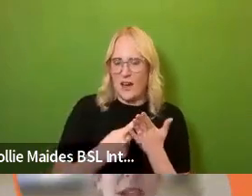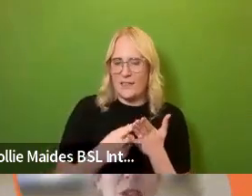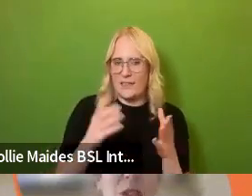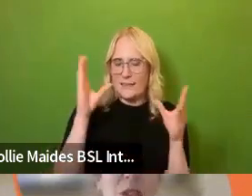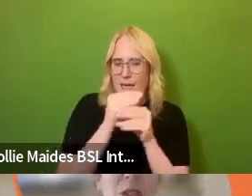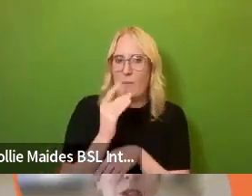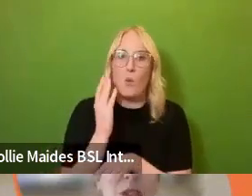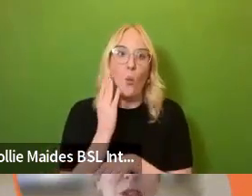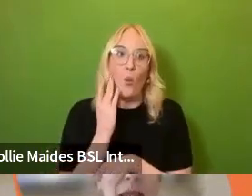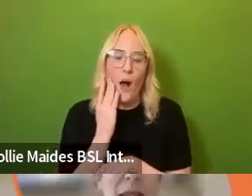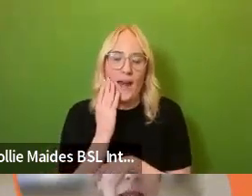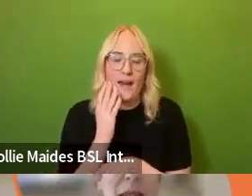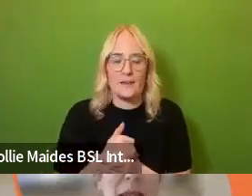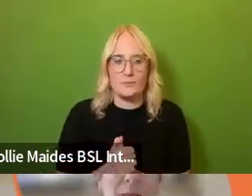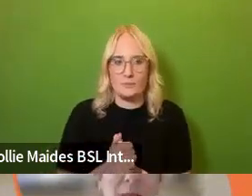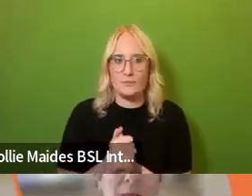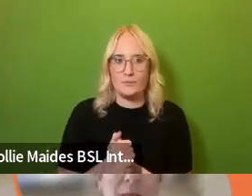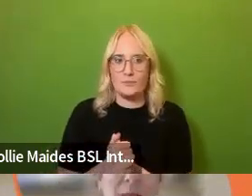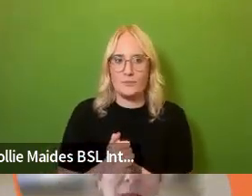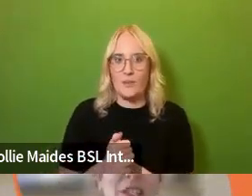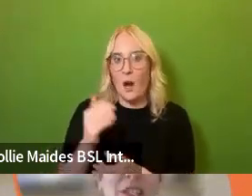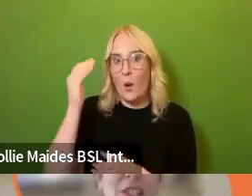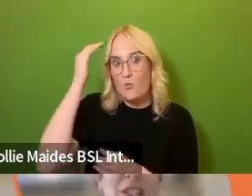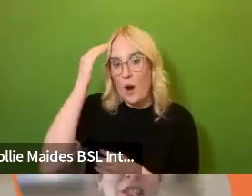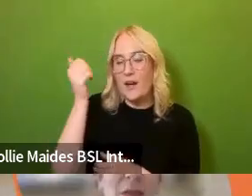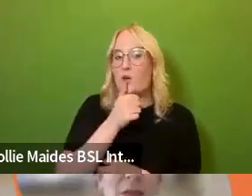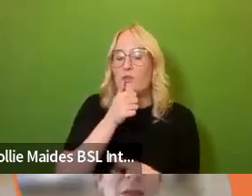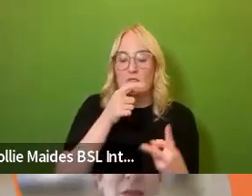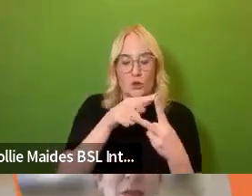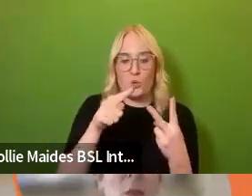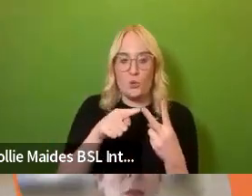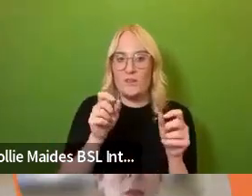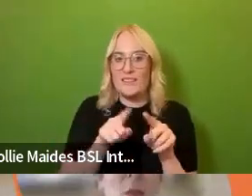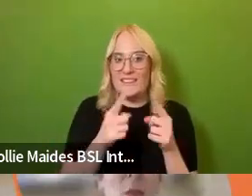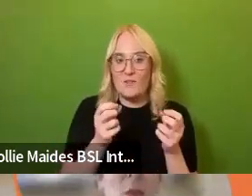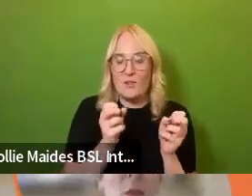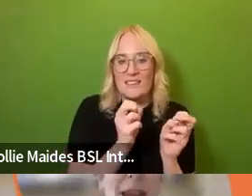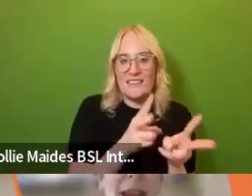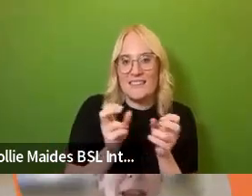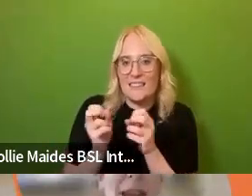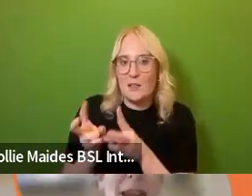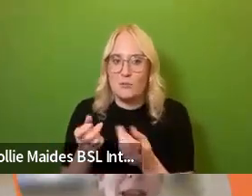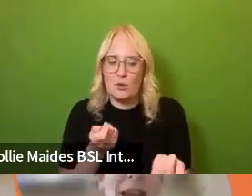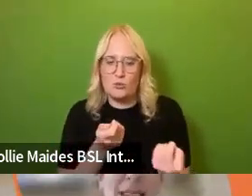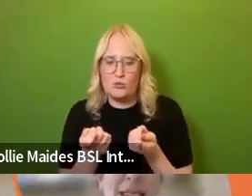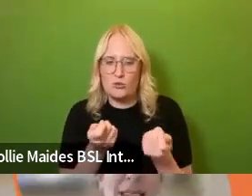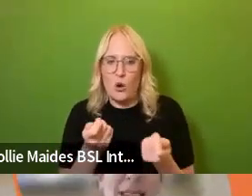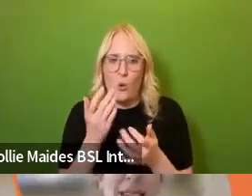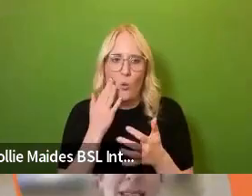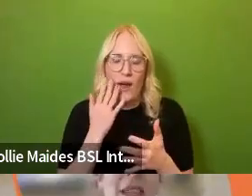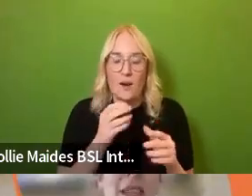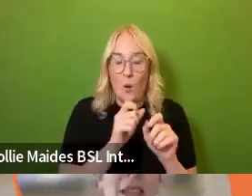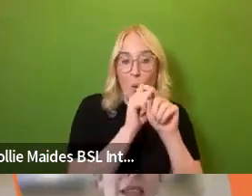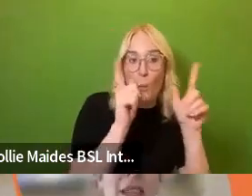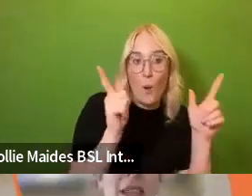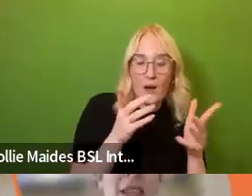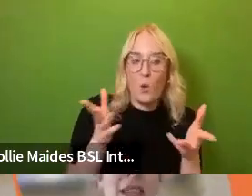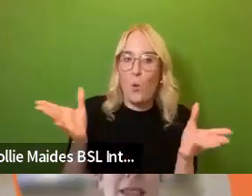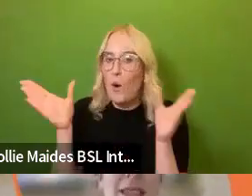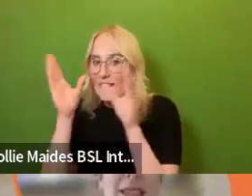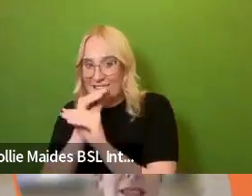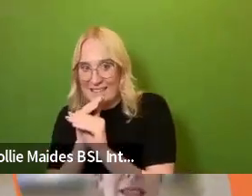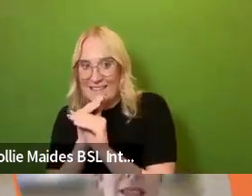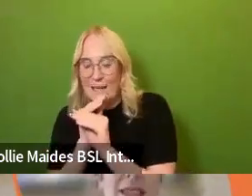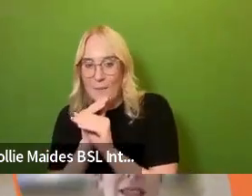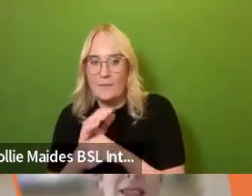uses two main systems to manage the shift between being awake and asleep. These are known as